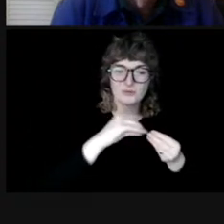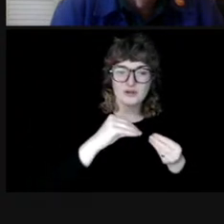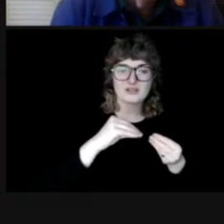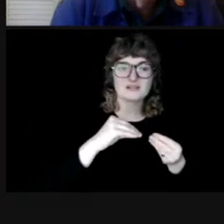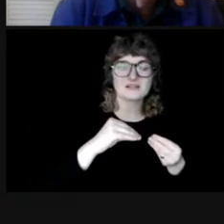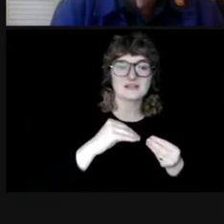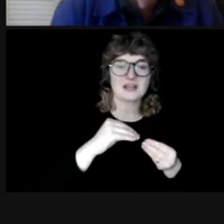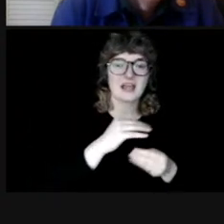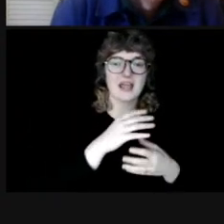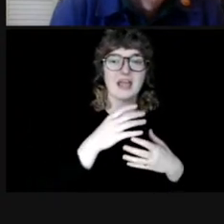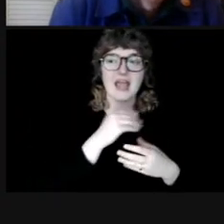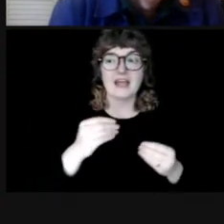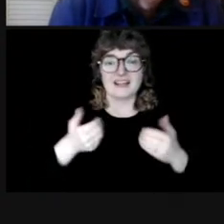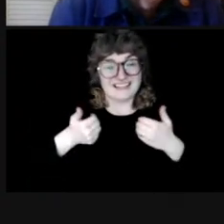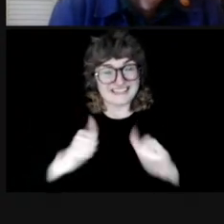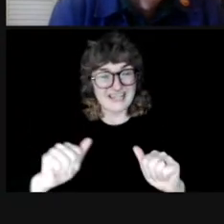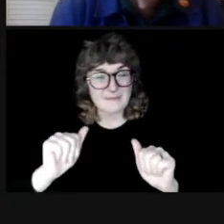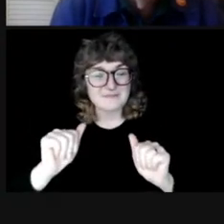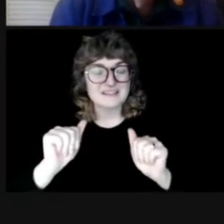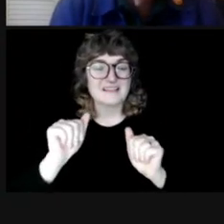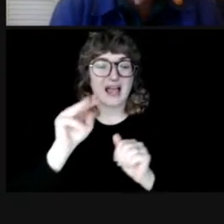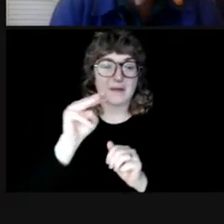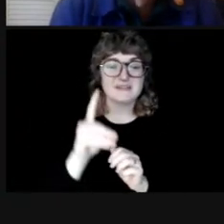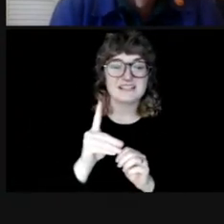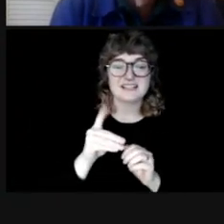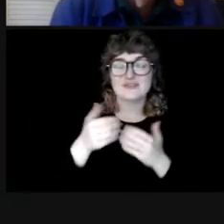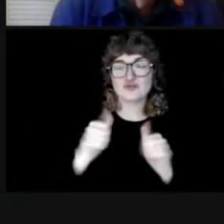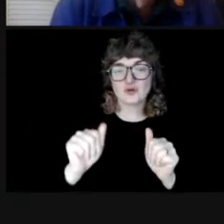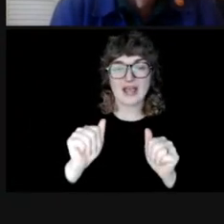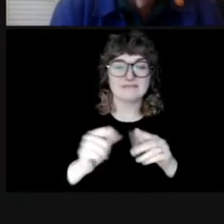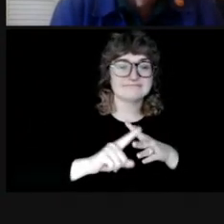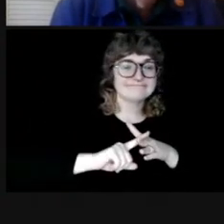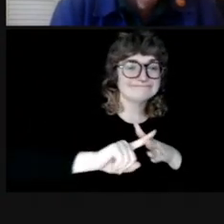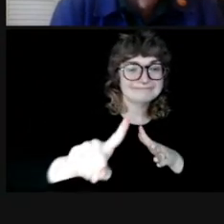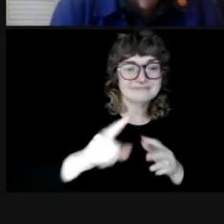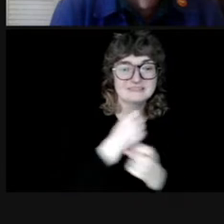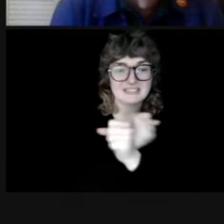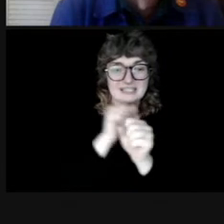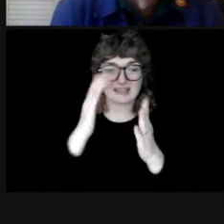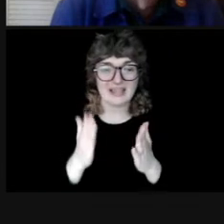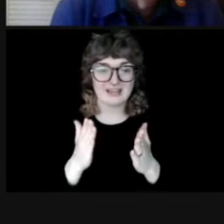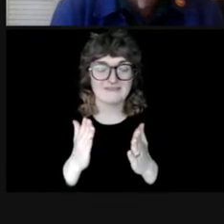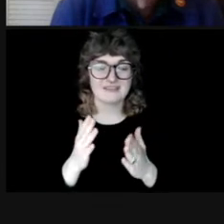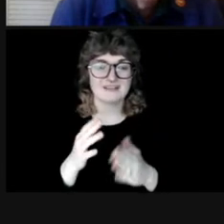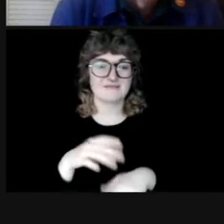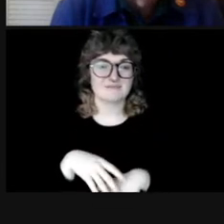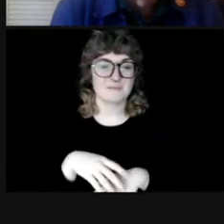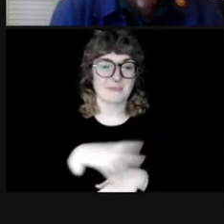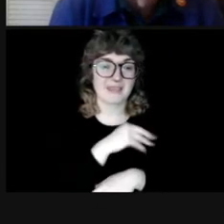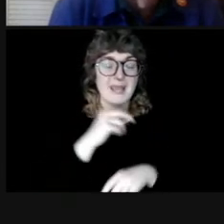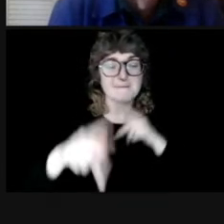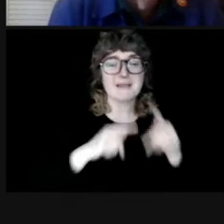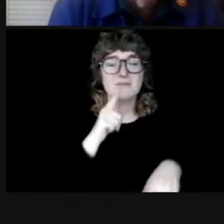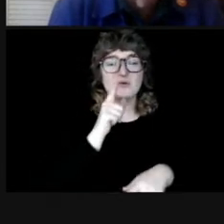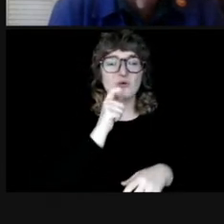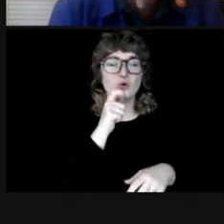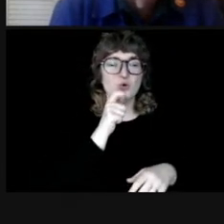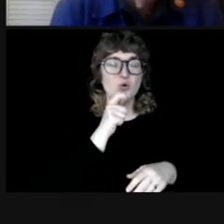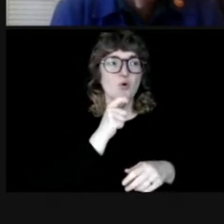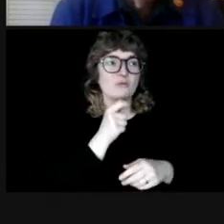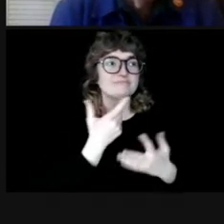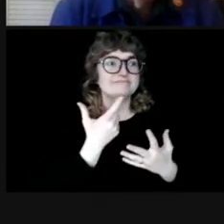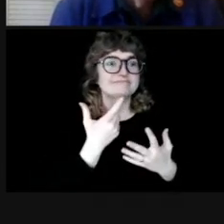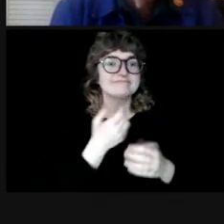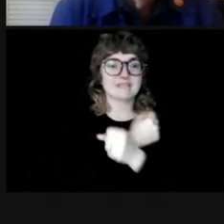in Maryland, not only to help people to get away, but the ones who are grabbing them and bringing them back and selling them into